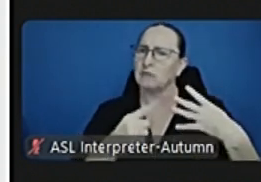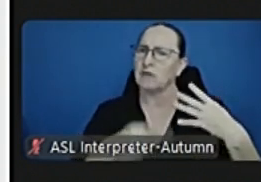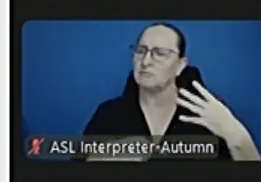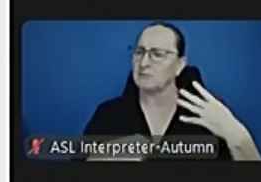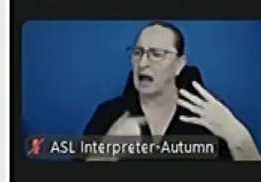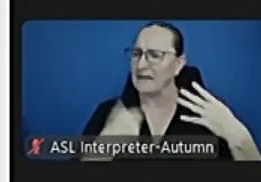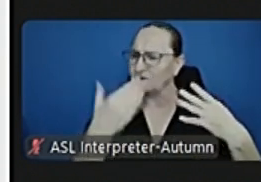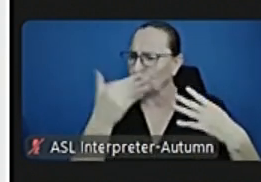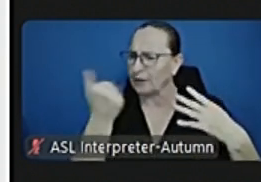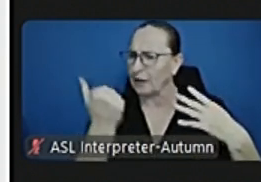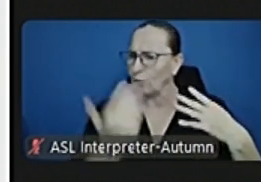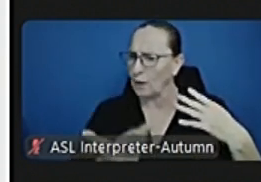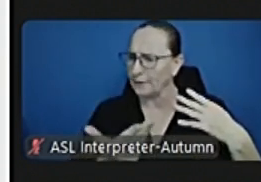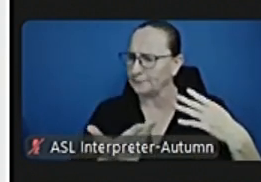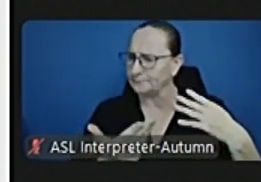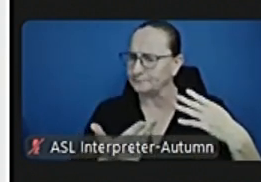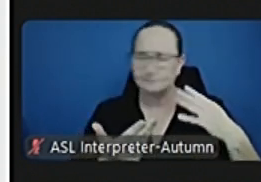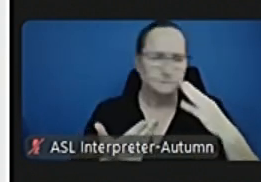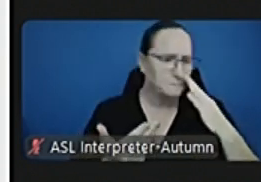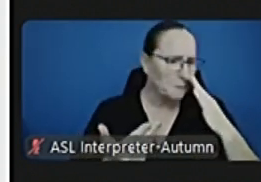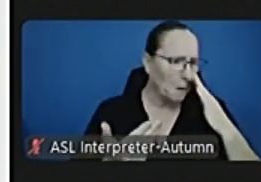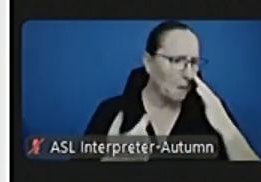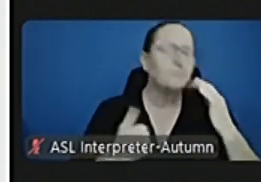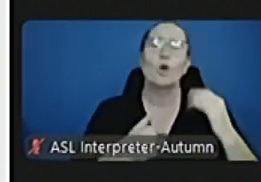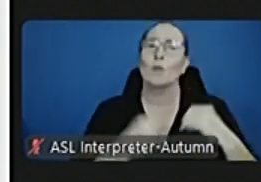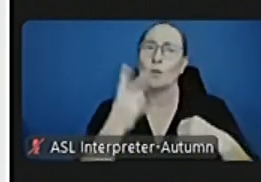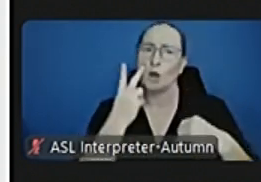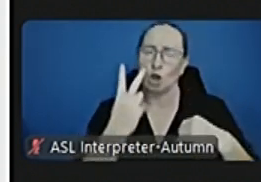forget? And we would look at that